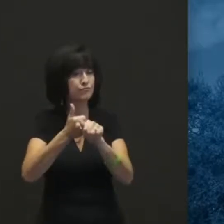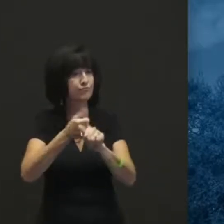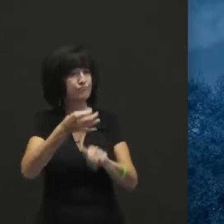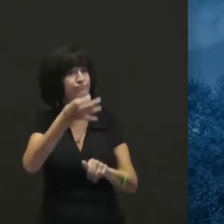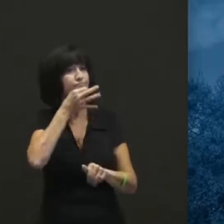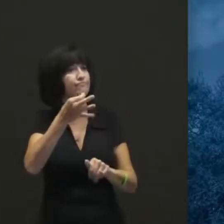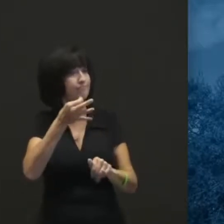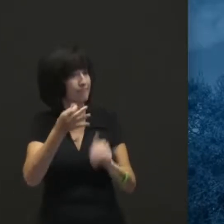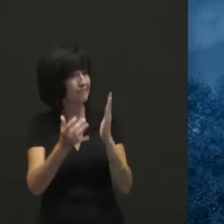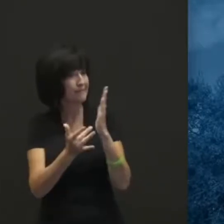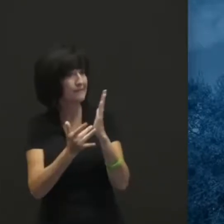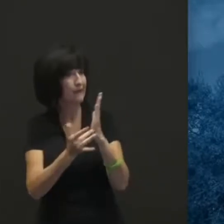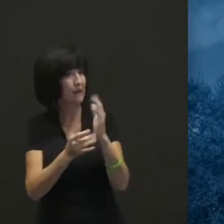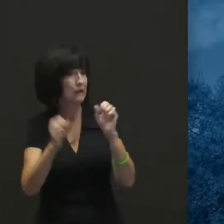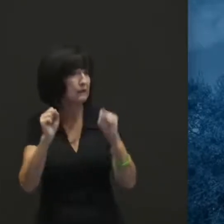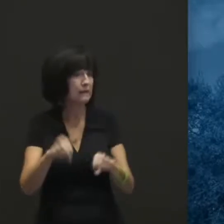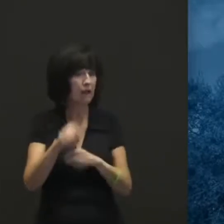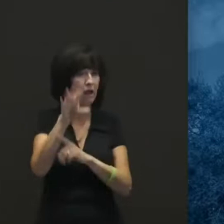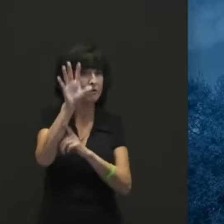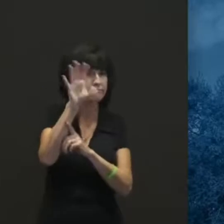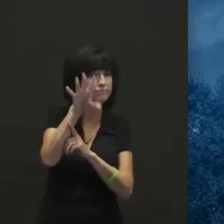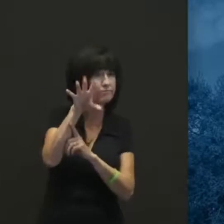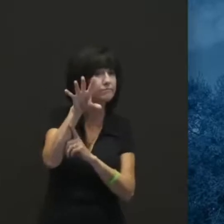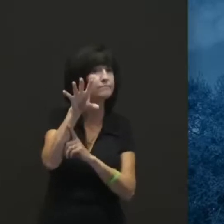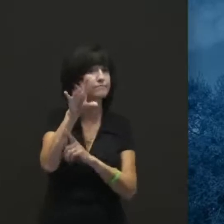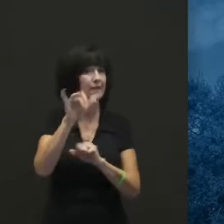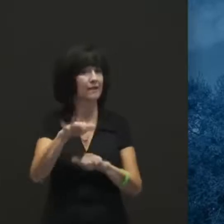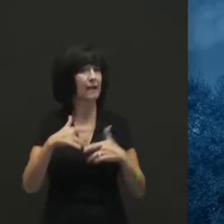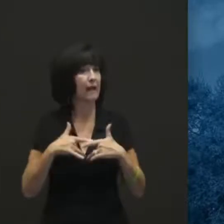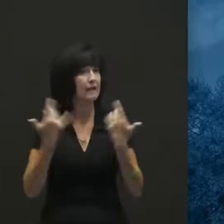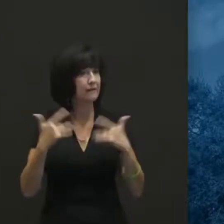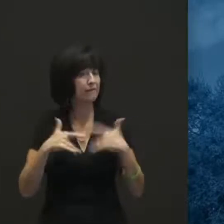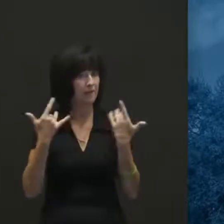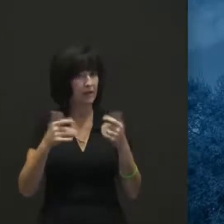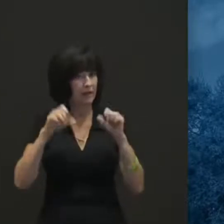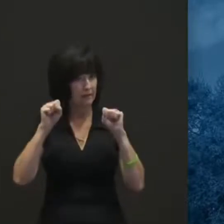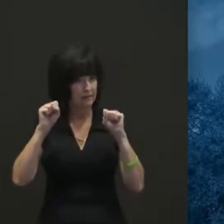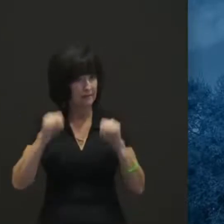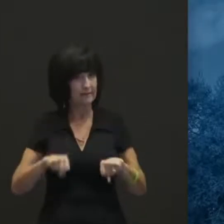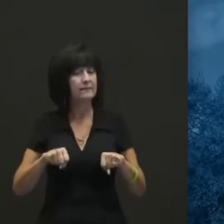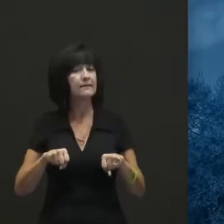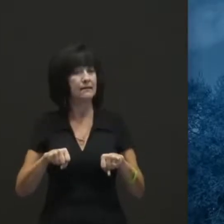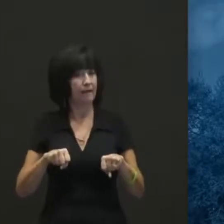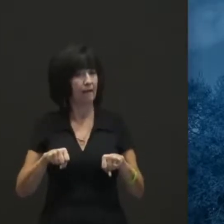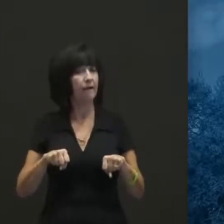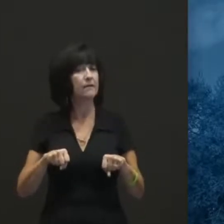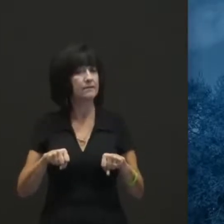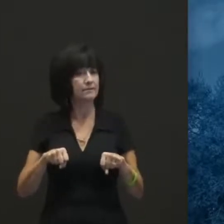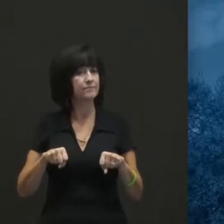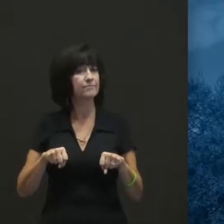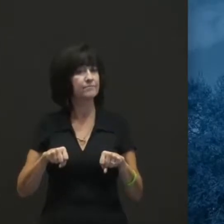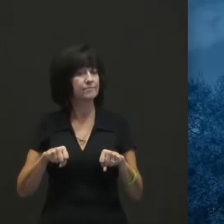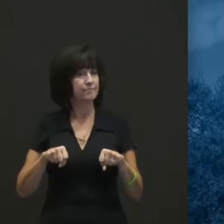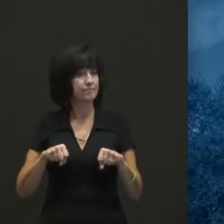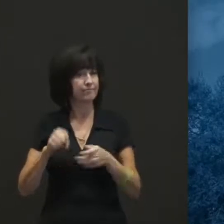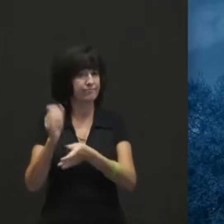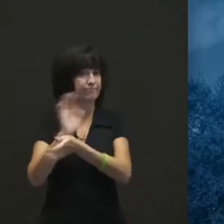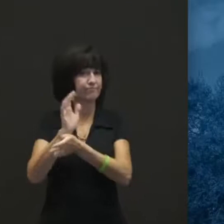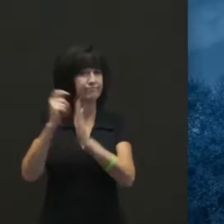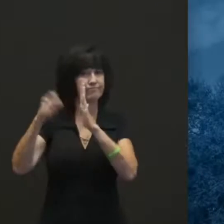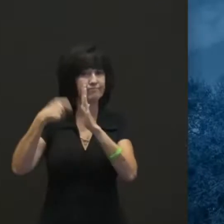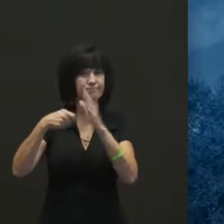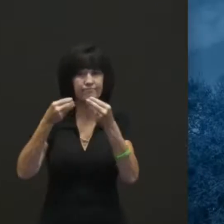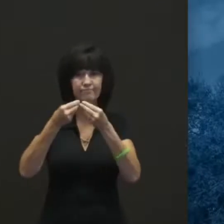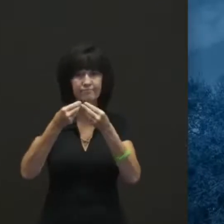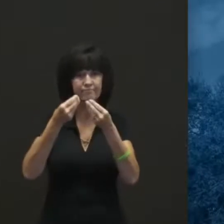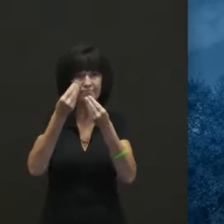film the events and have them projected in the gym or the auditorium, and I know schools are doing that. Dr. Rattay,